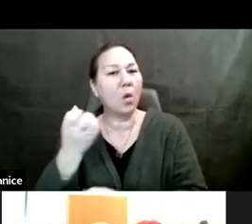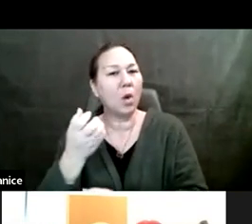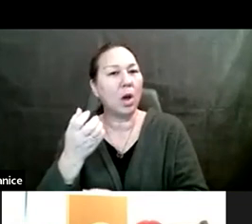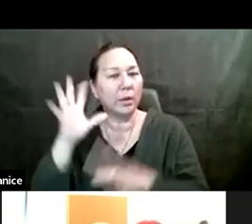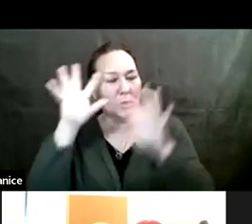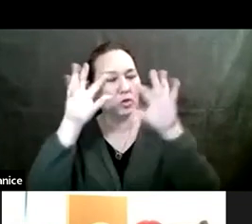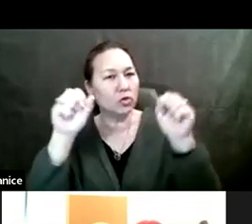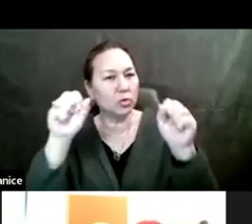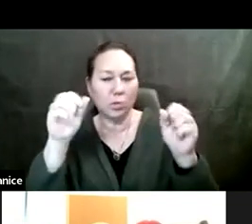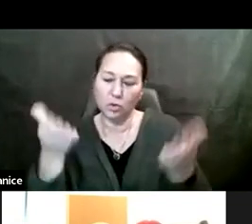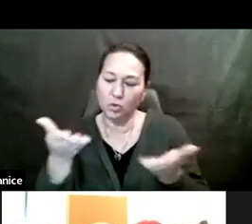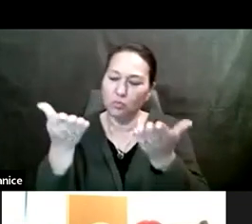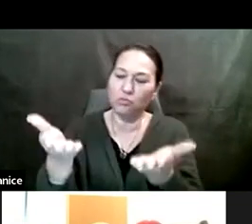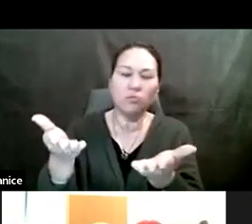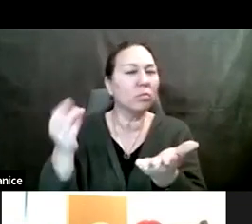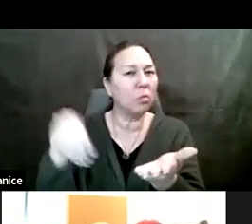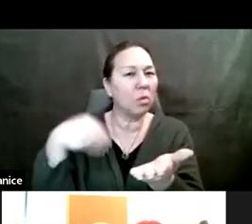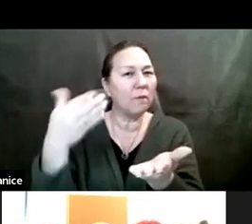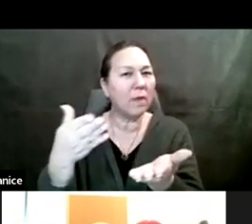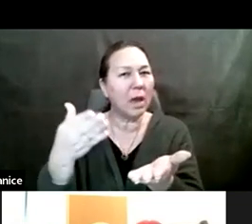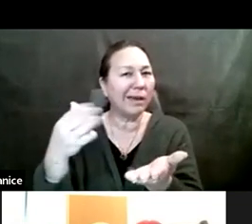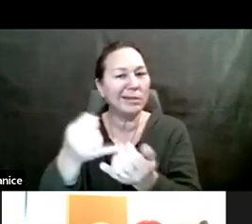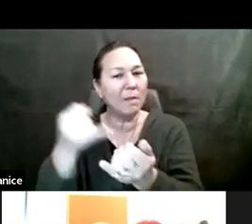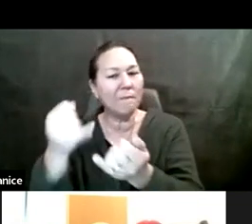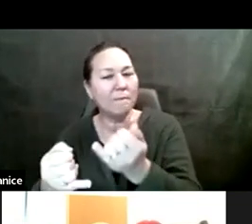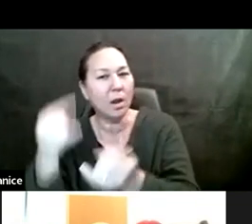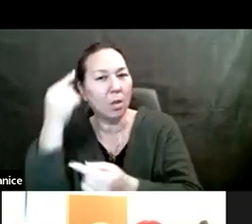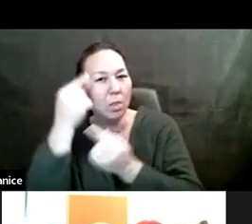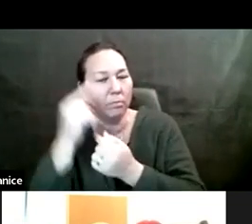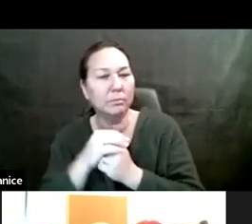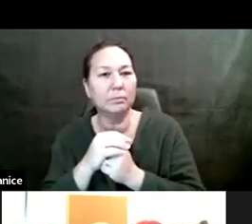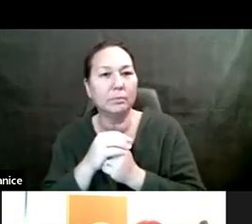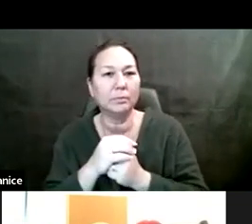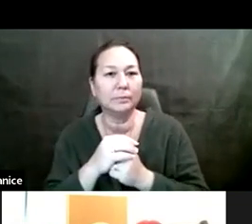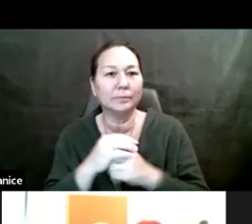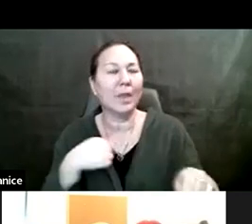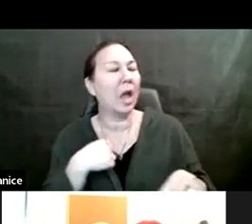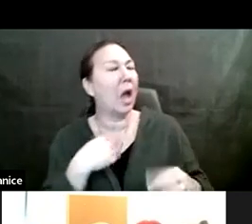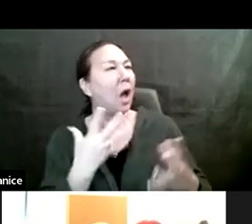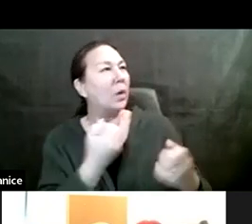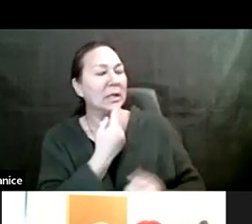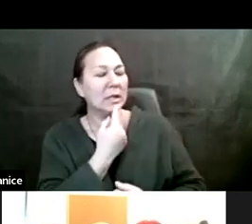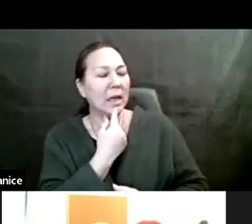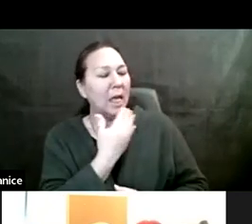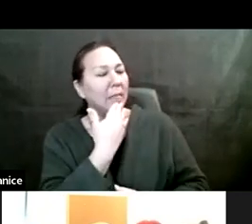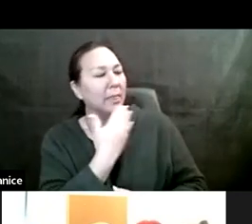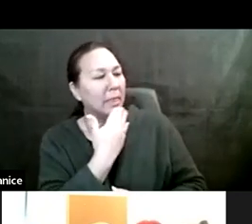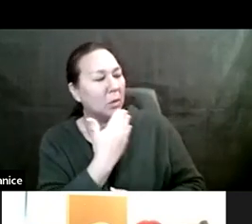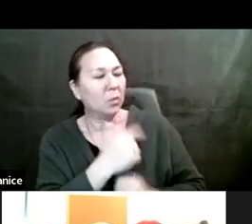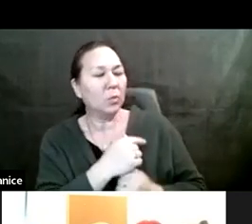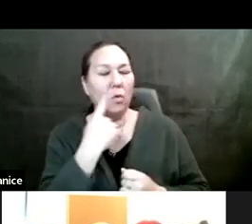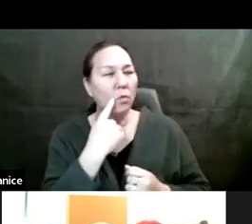thoughts thank you chair Robinson and I just want to start by thanking the committee and the the public in general